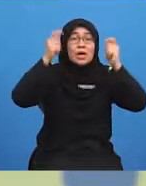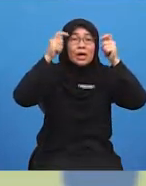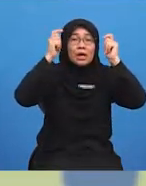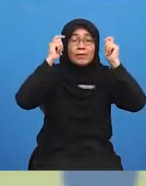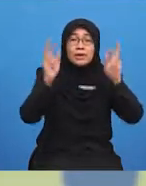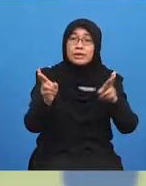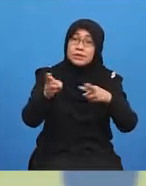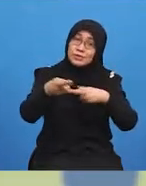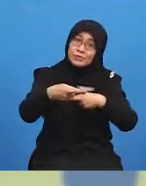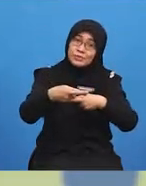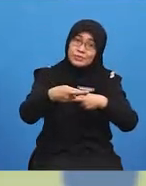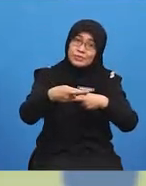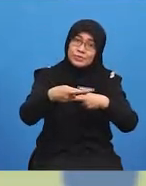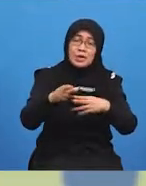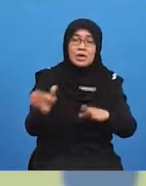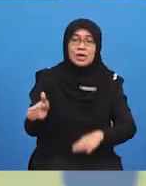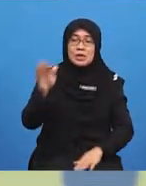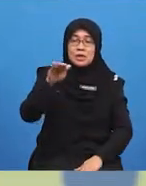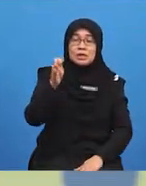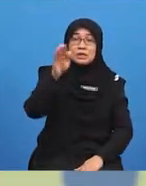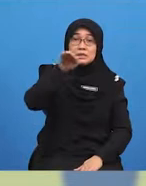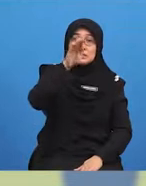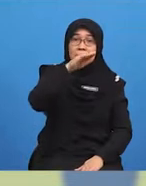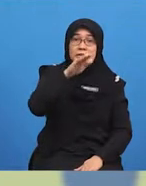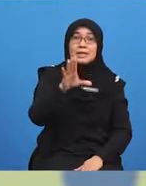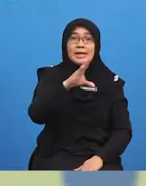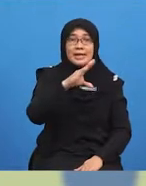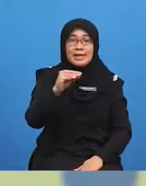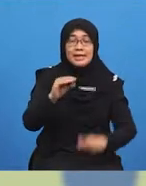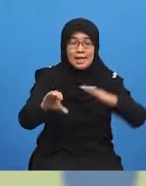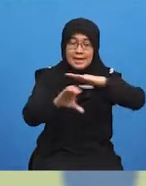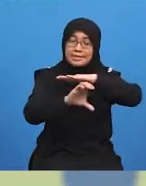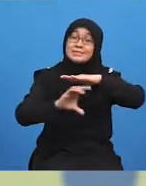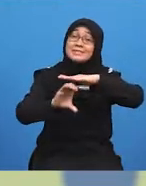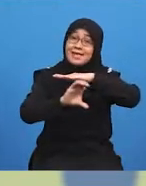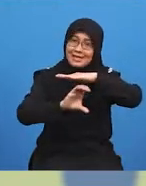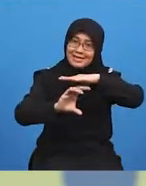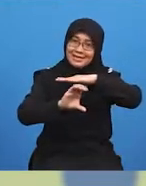bathroom, stairs, and cellar.